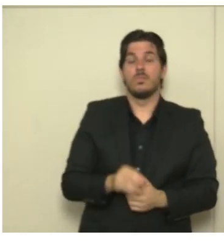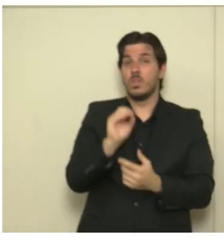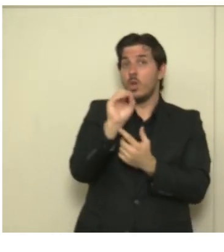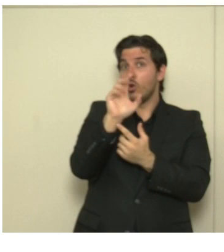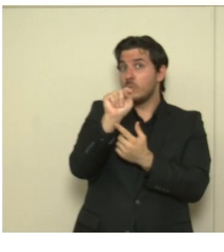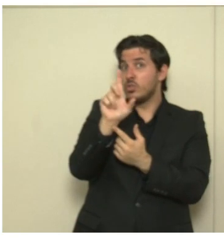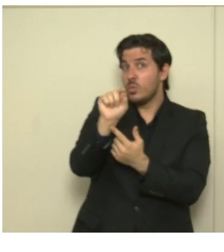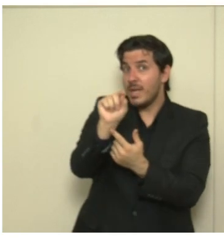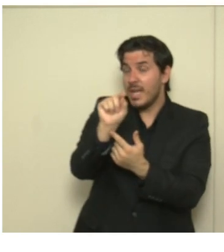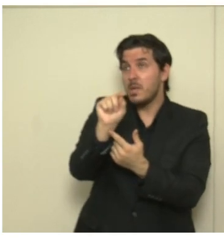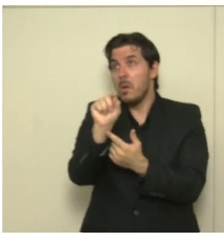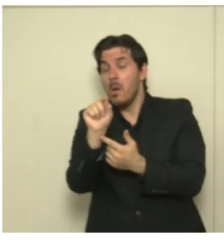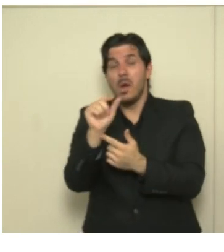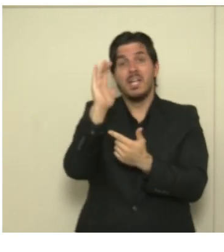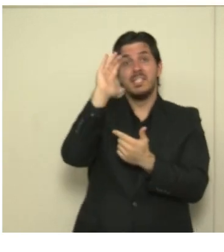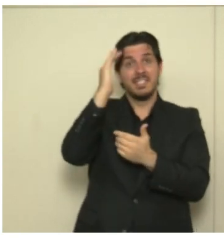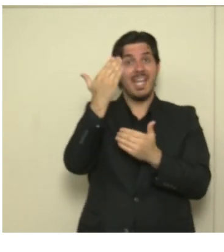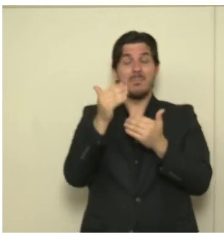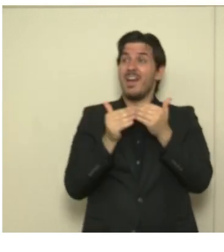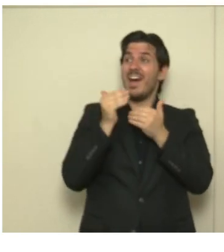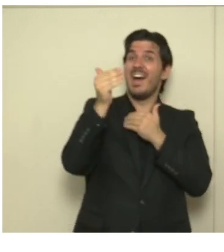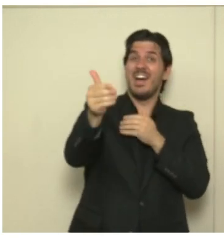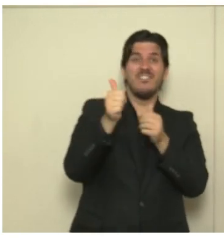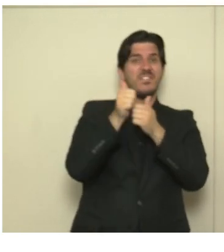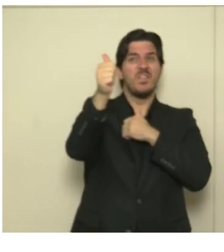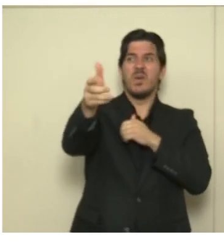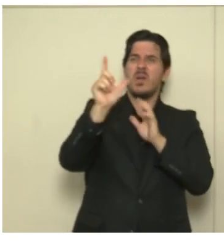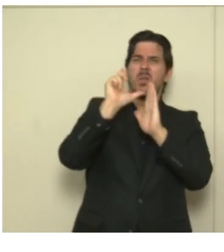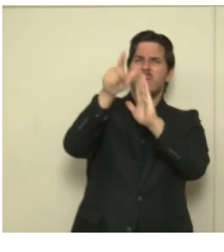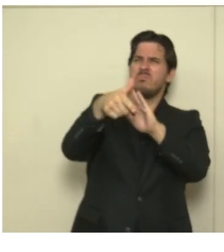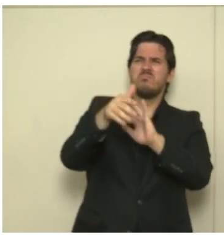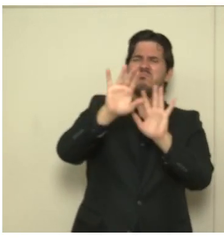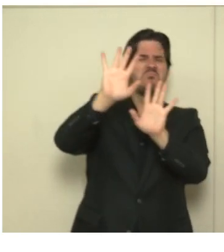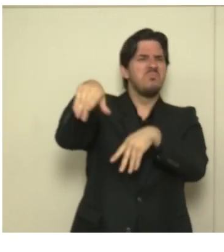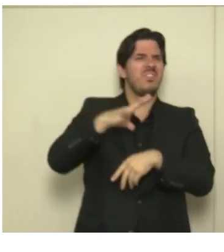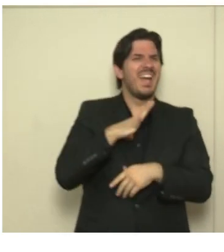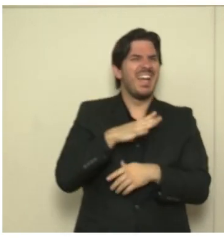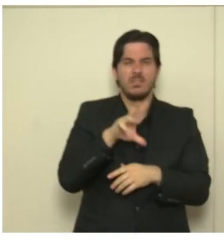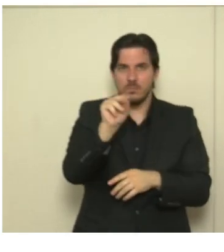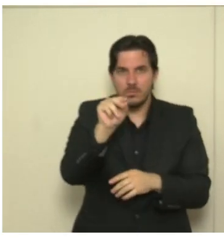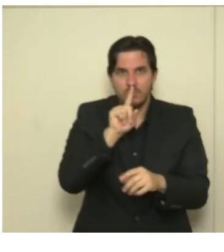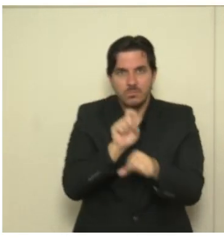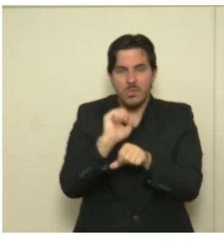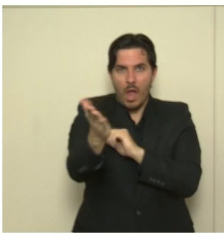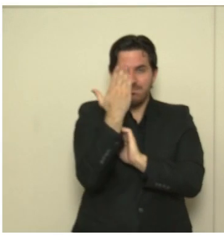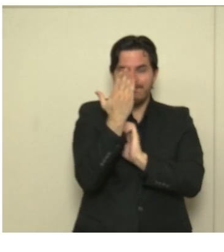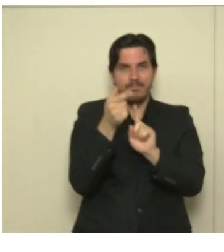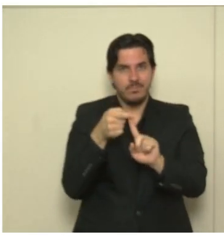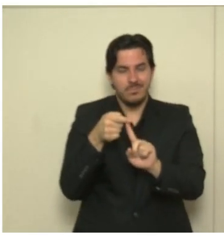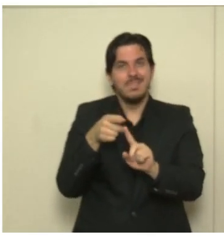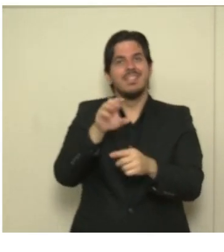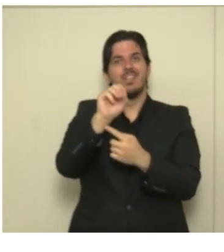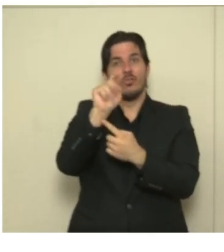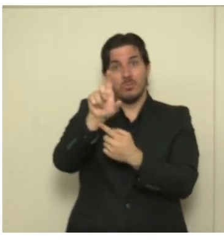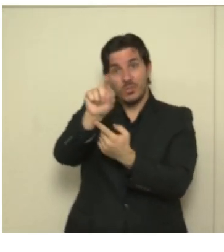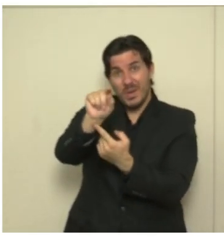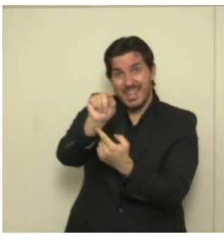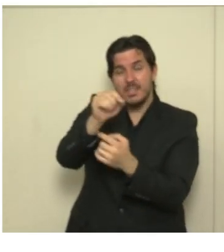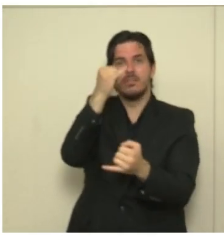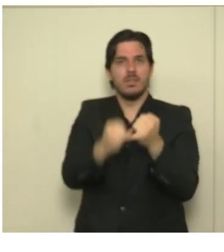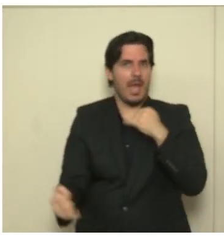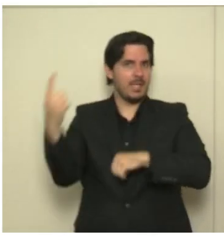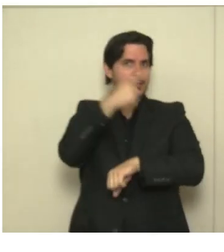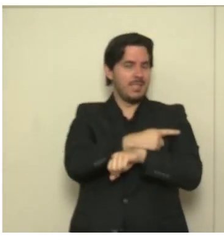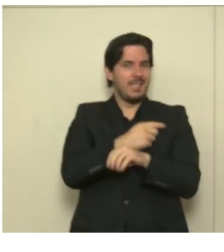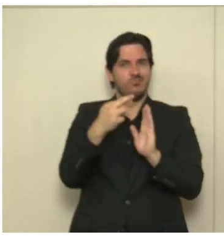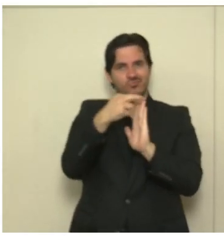long way away right now, but it's really not, is the last day that voters can apply for an absentee ballot. So I would just